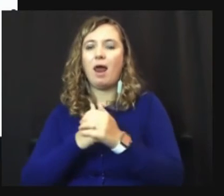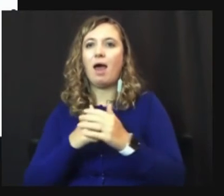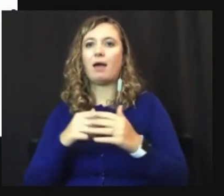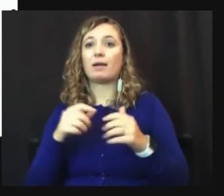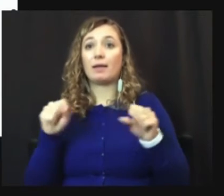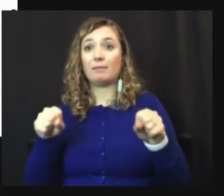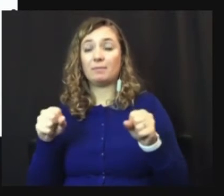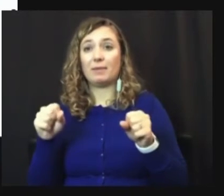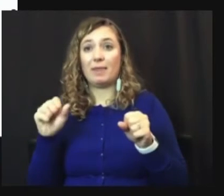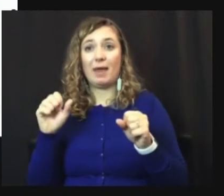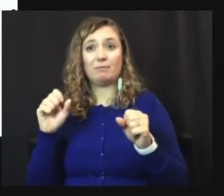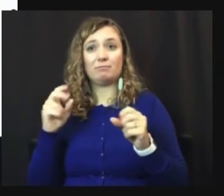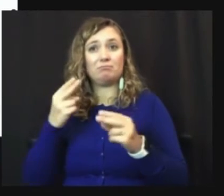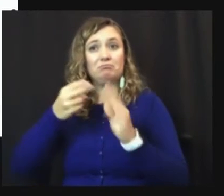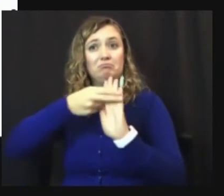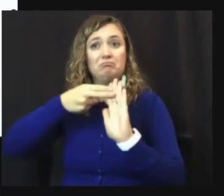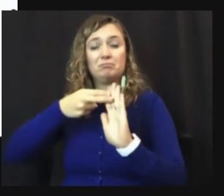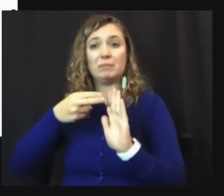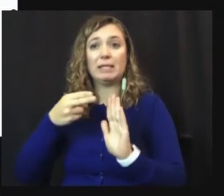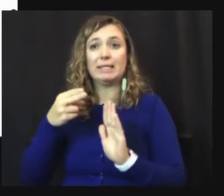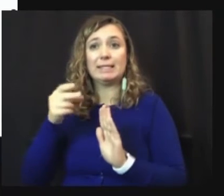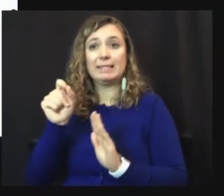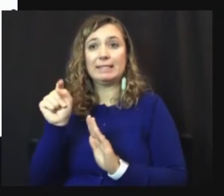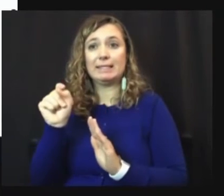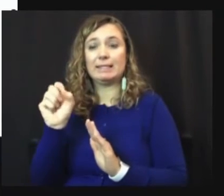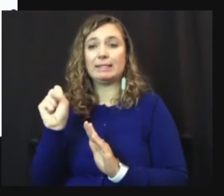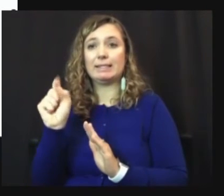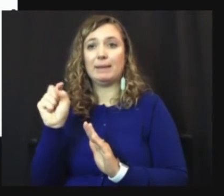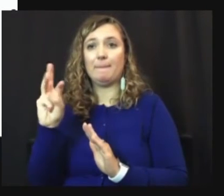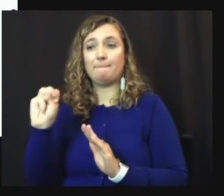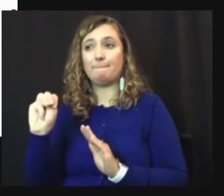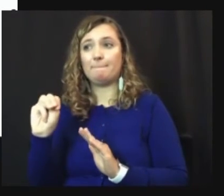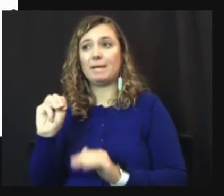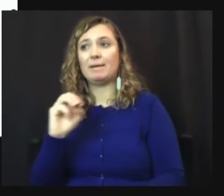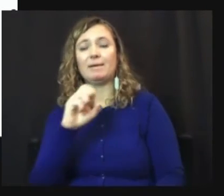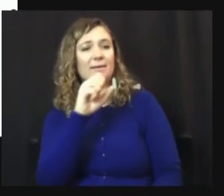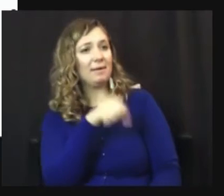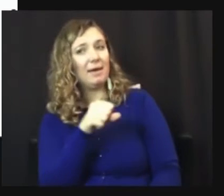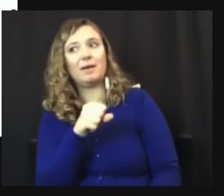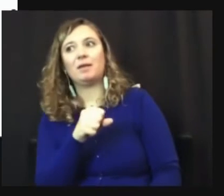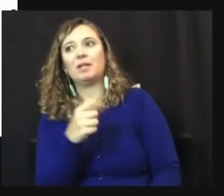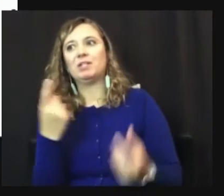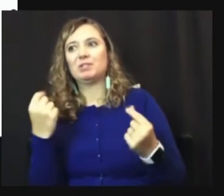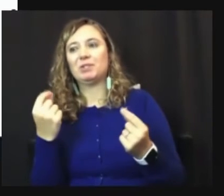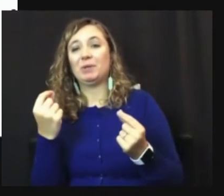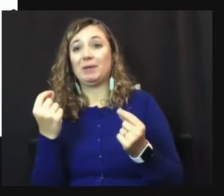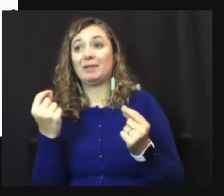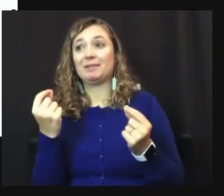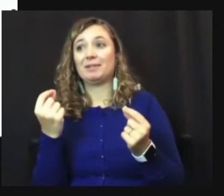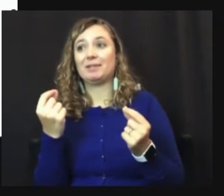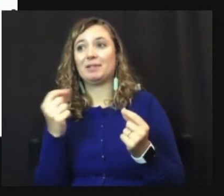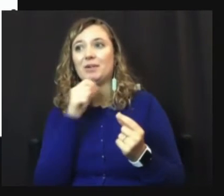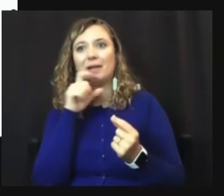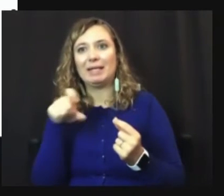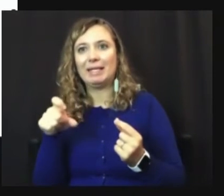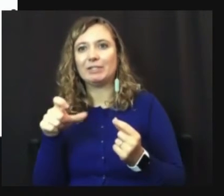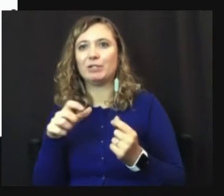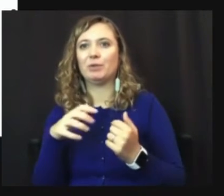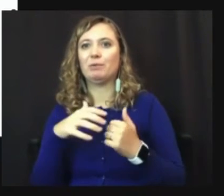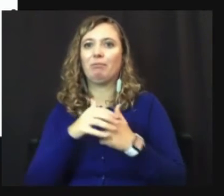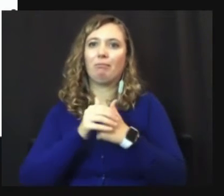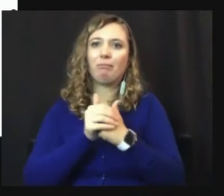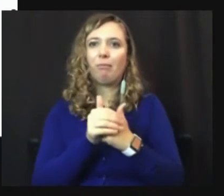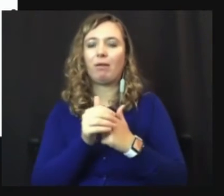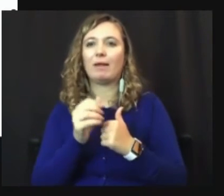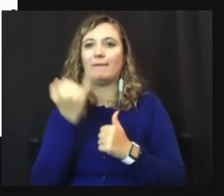yeah, definitely think about that. I mean, we can all do this. We can all do this together for a moment. Take your hands. You don't actually have to crack your knuckles if that makes you